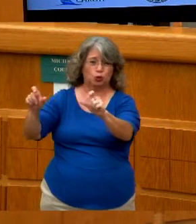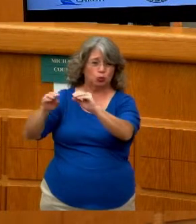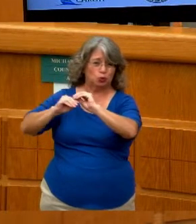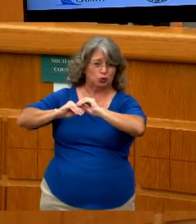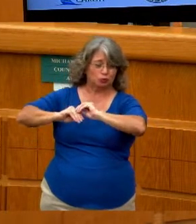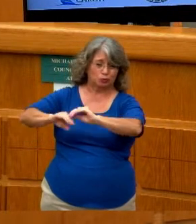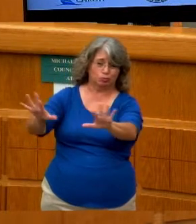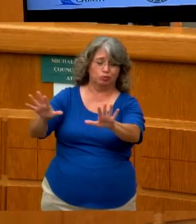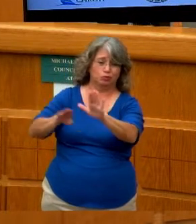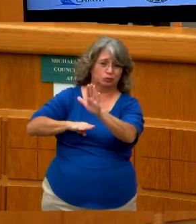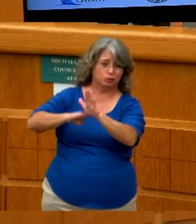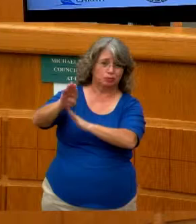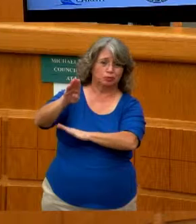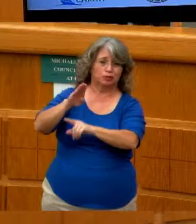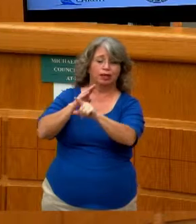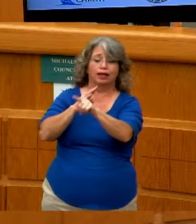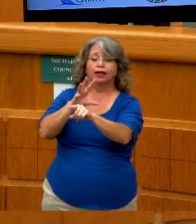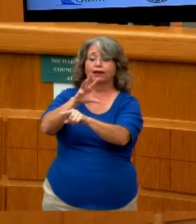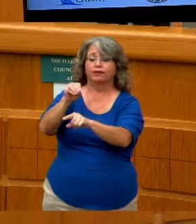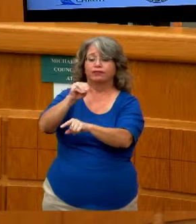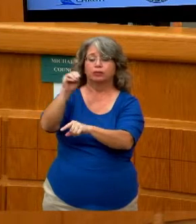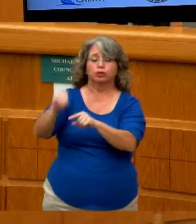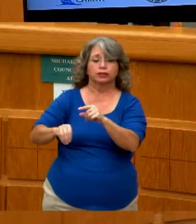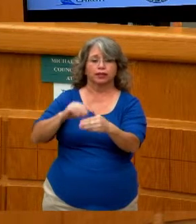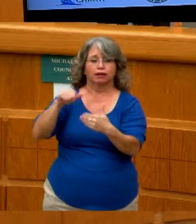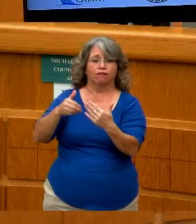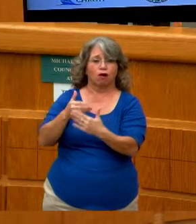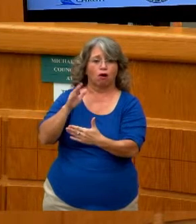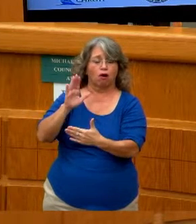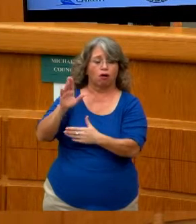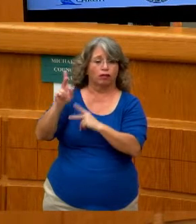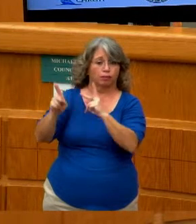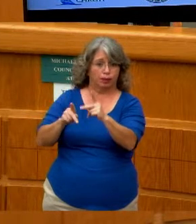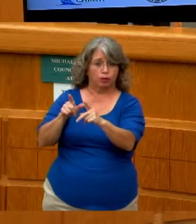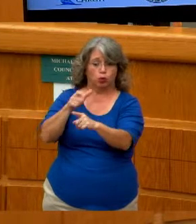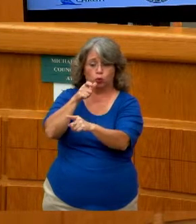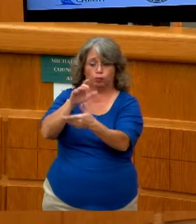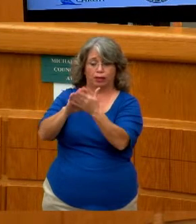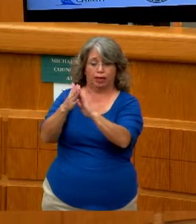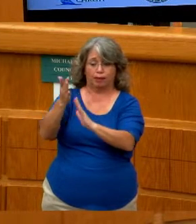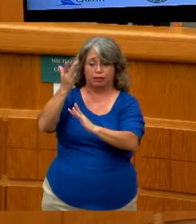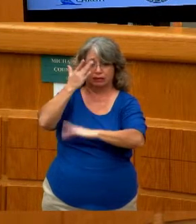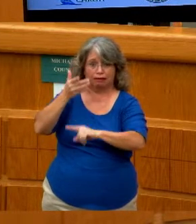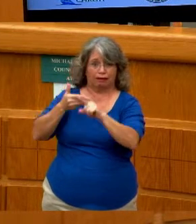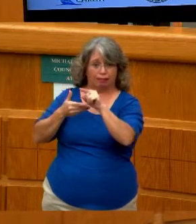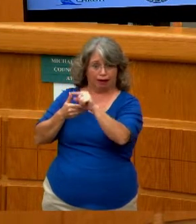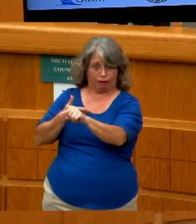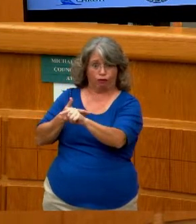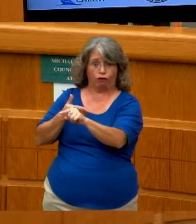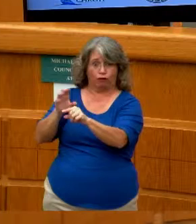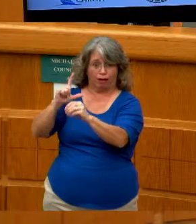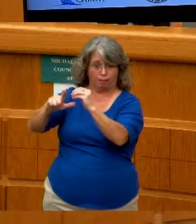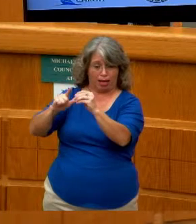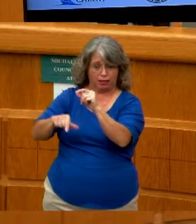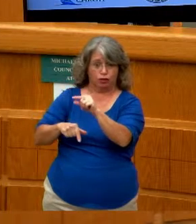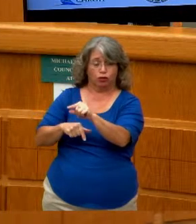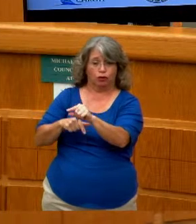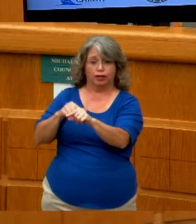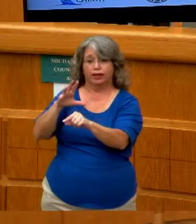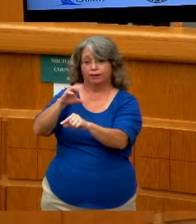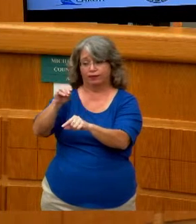then. In El Paso, where they're having a huge outbreak, much bigger than the one we had here in the summer, 50% of